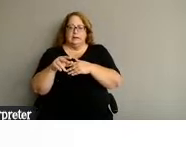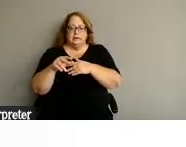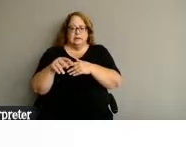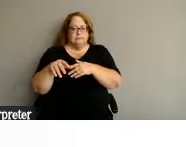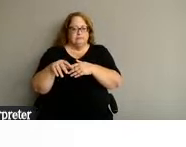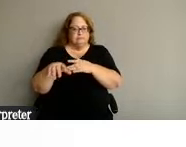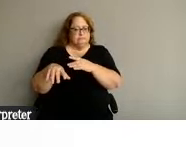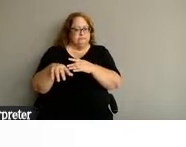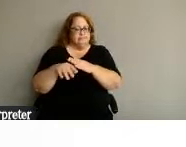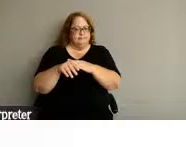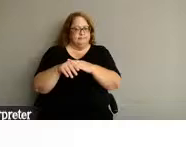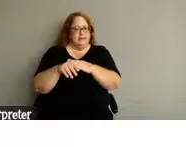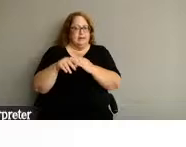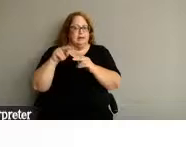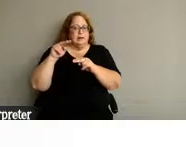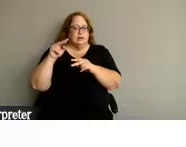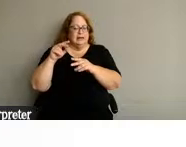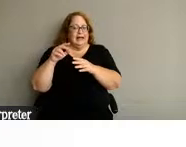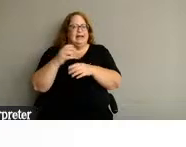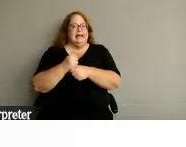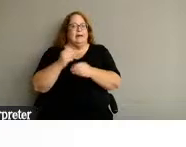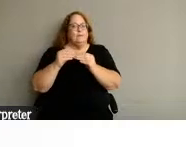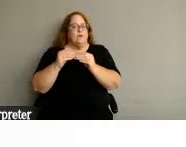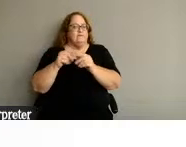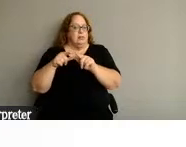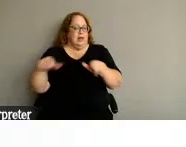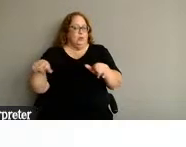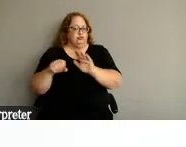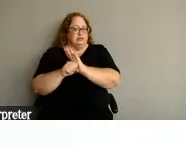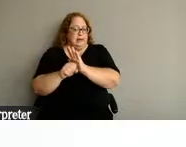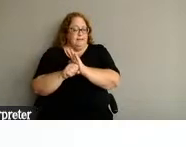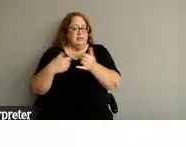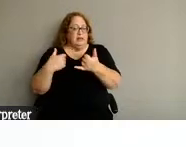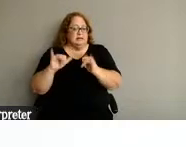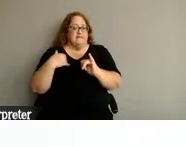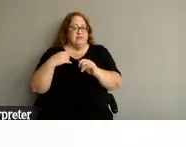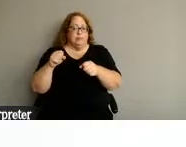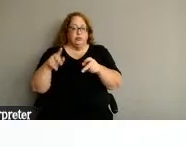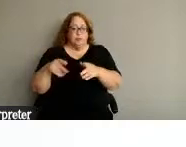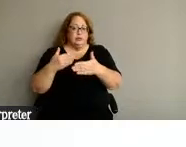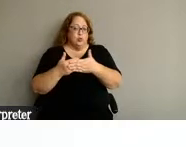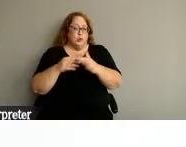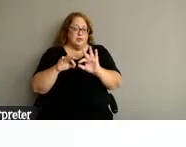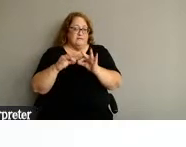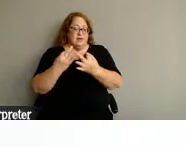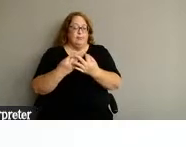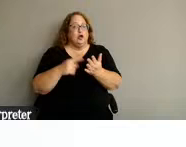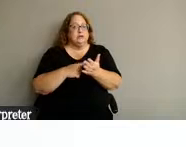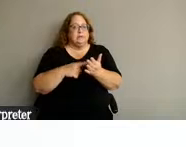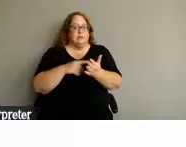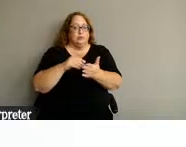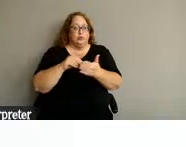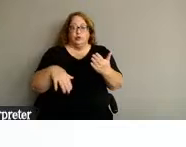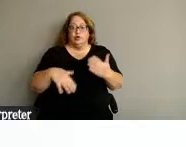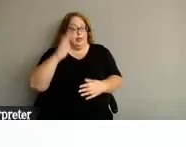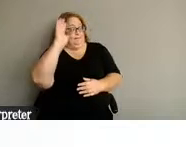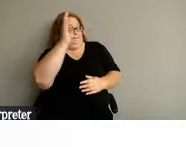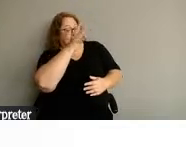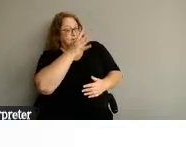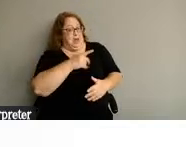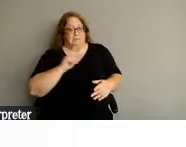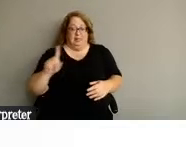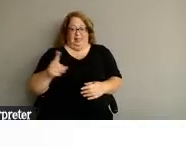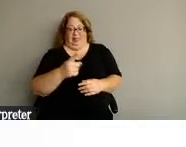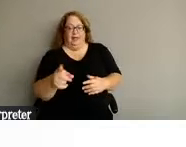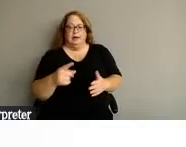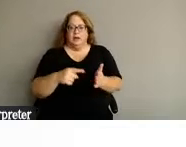get a little more of the language sample, they do have that opportunity where they're still close to their family, because sometimes the students are like, bye, Mom, and they